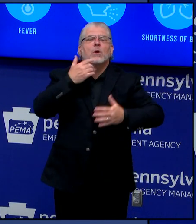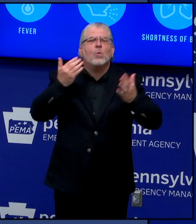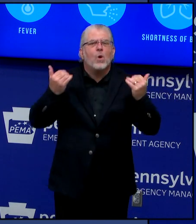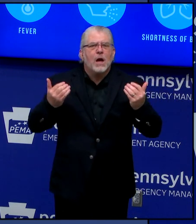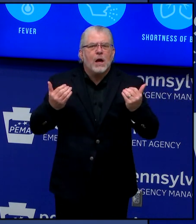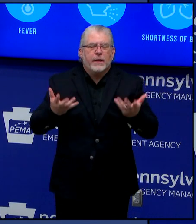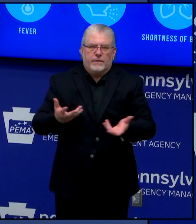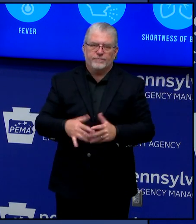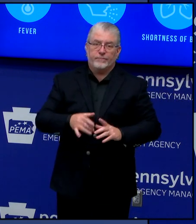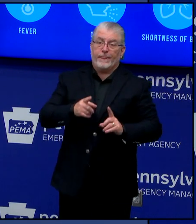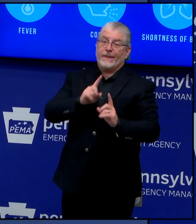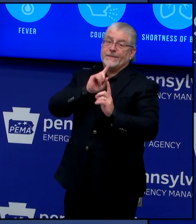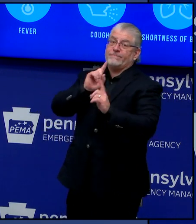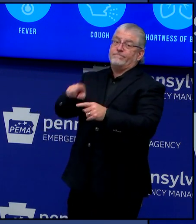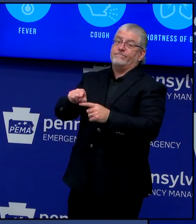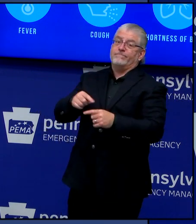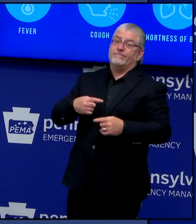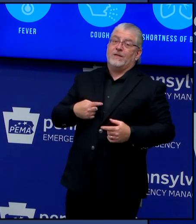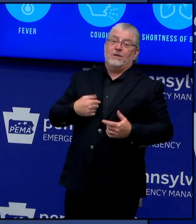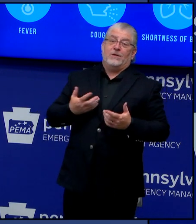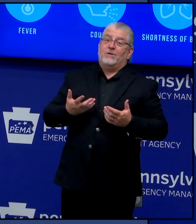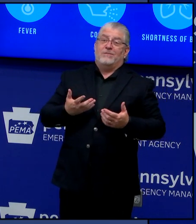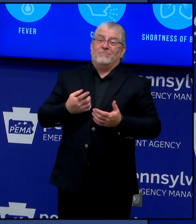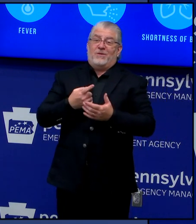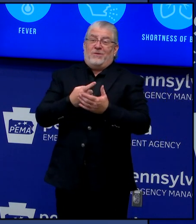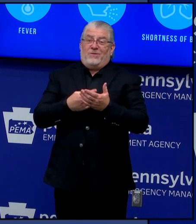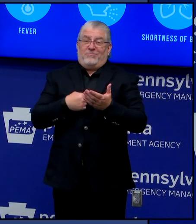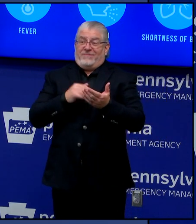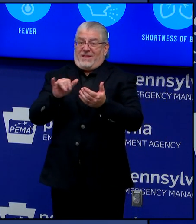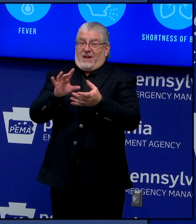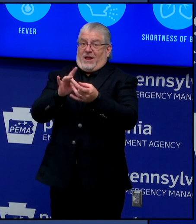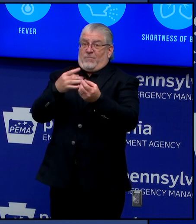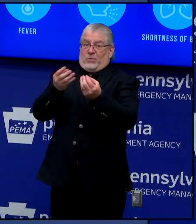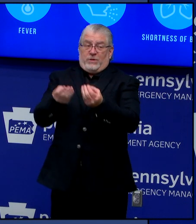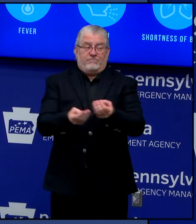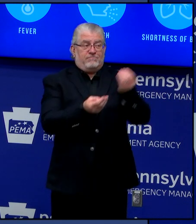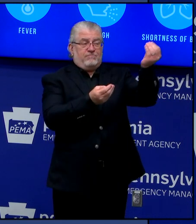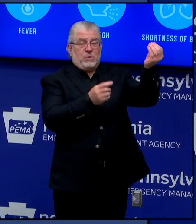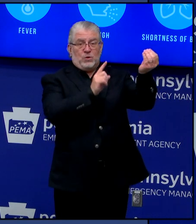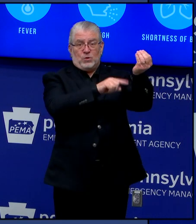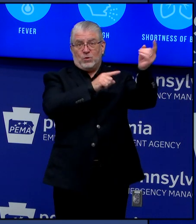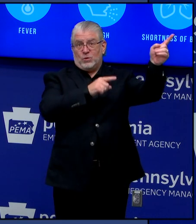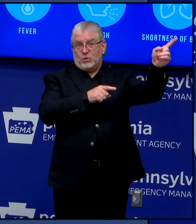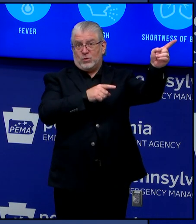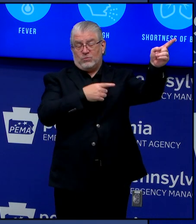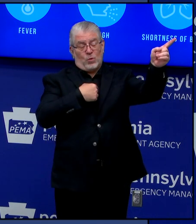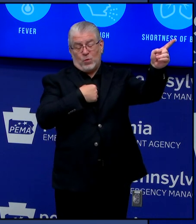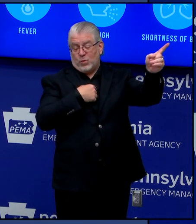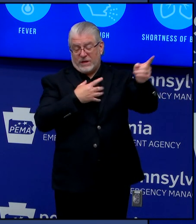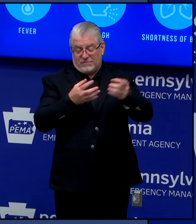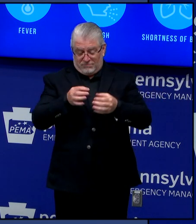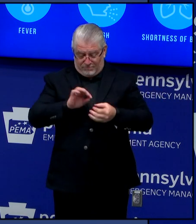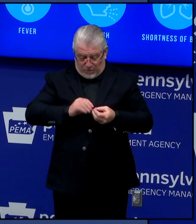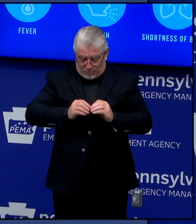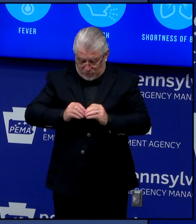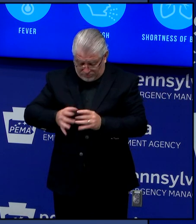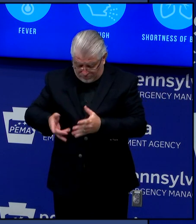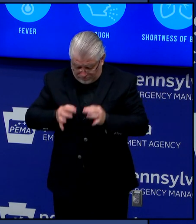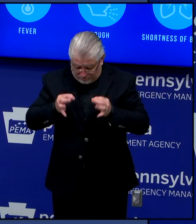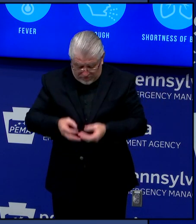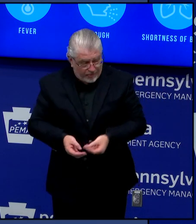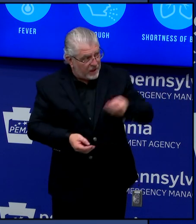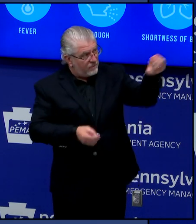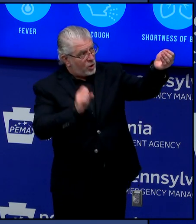who will make his decisions. From Capitol Wire, like past reconciliations, can you say how many deaths would have been reported